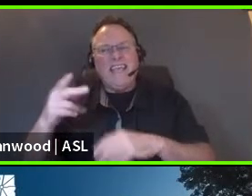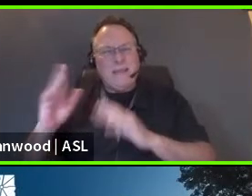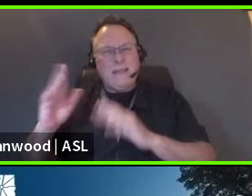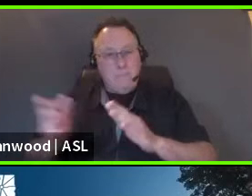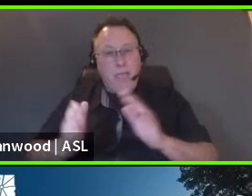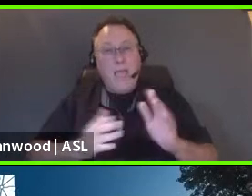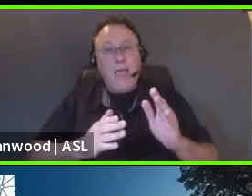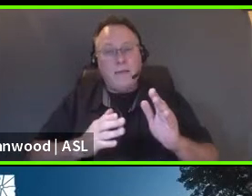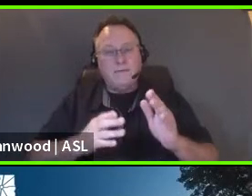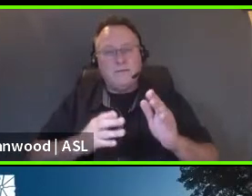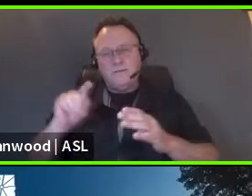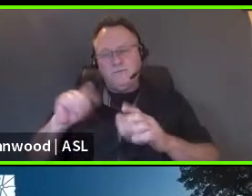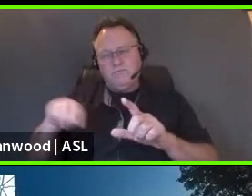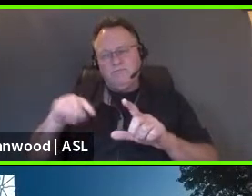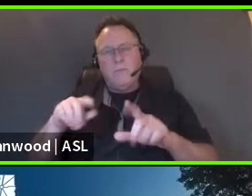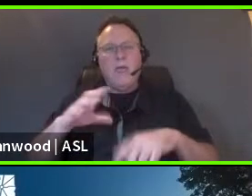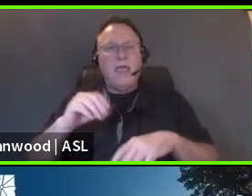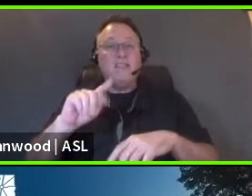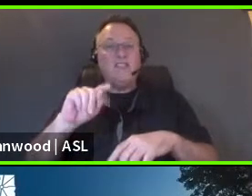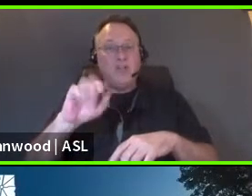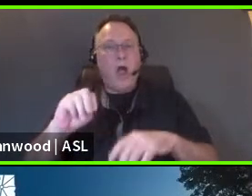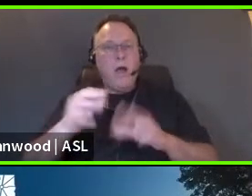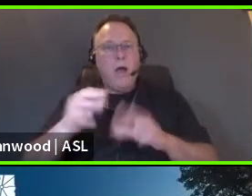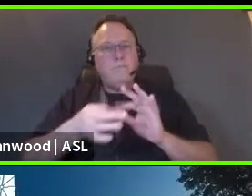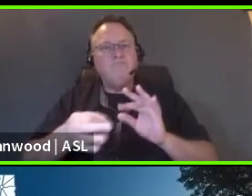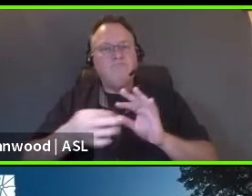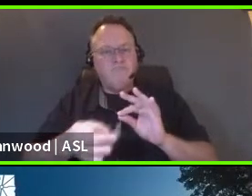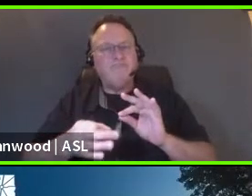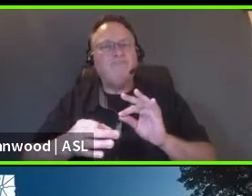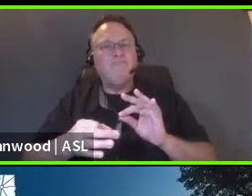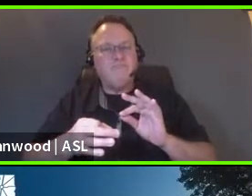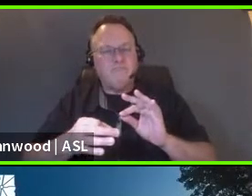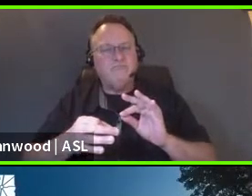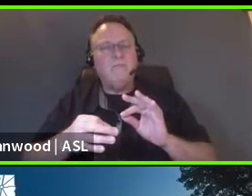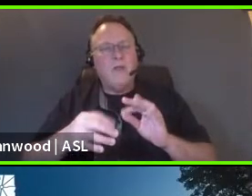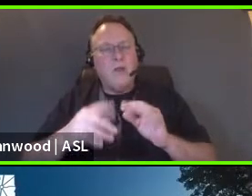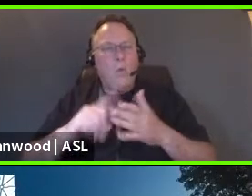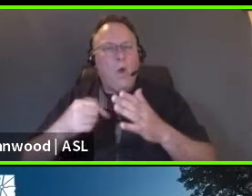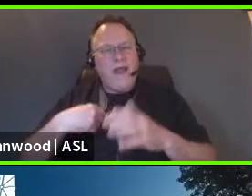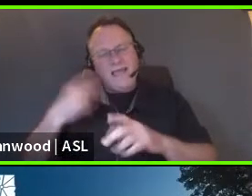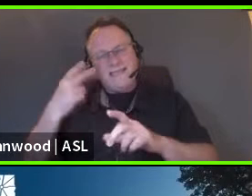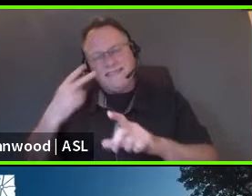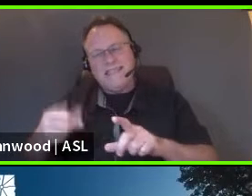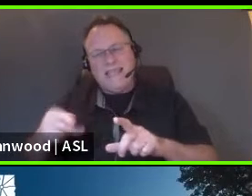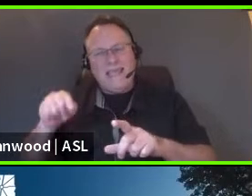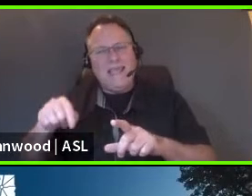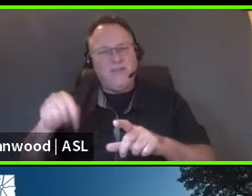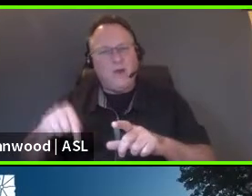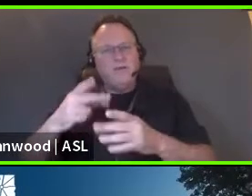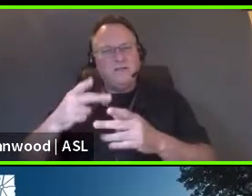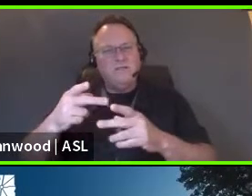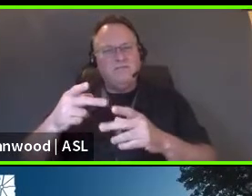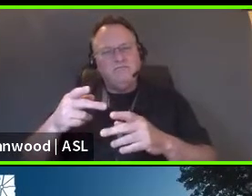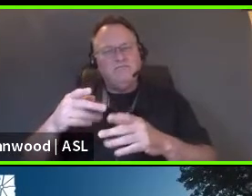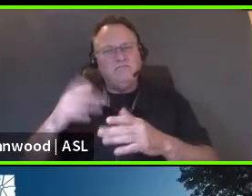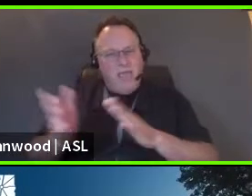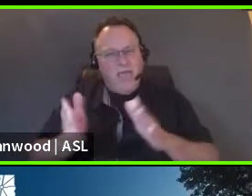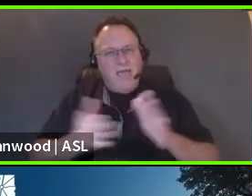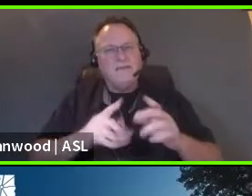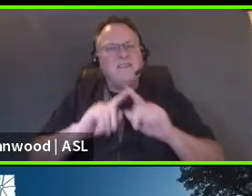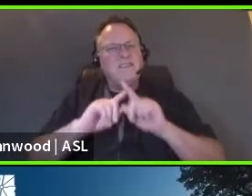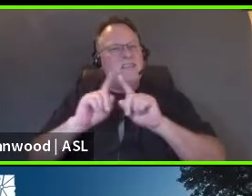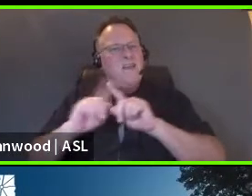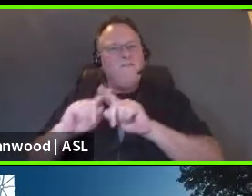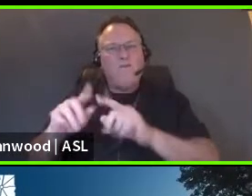just really kind of articulated sort of what I see in those plans. Just a lot of different like